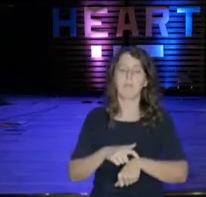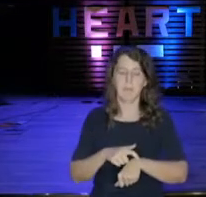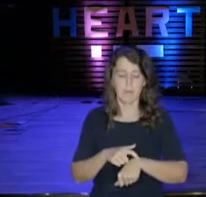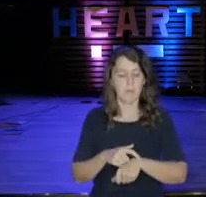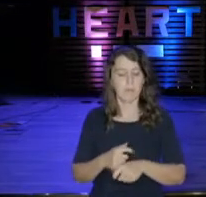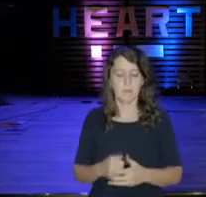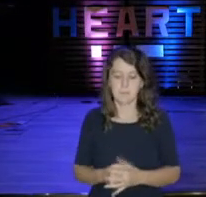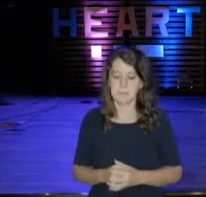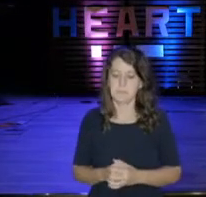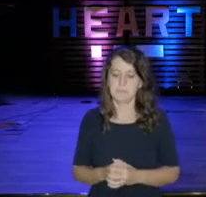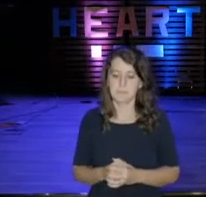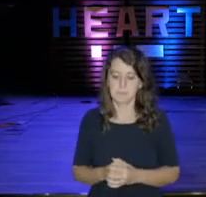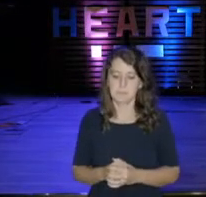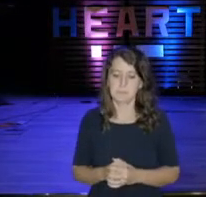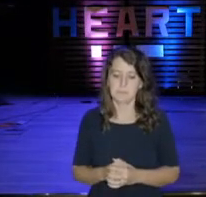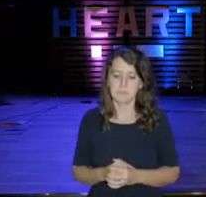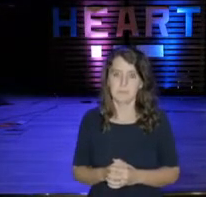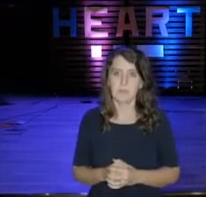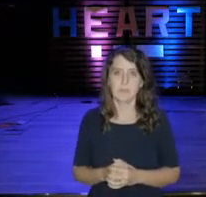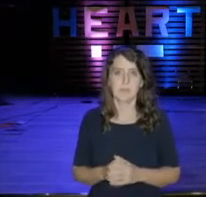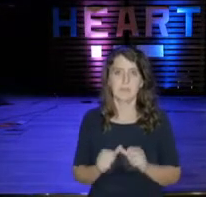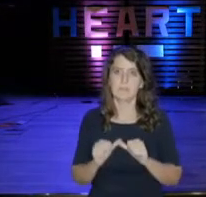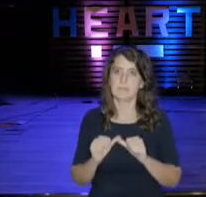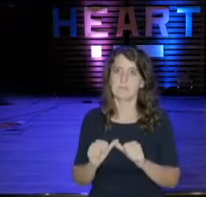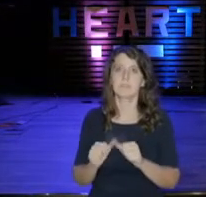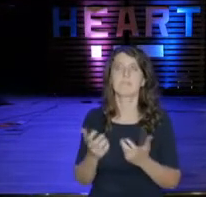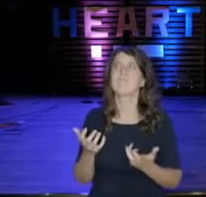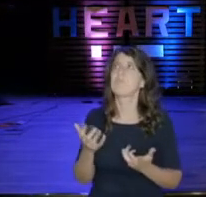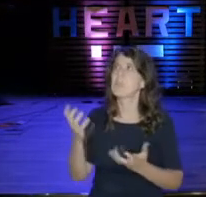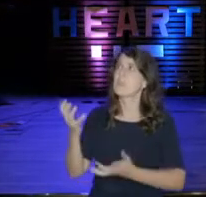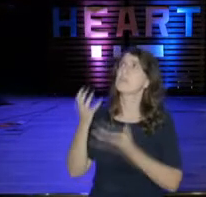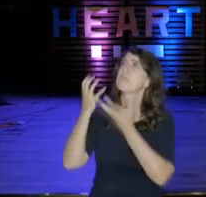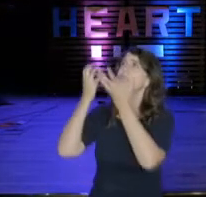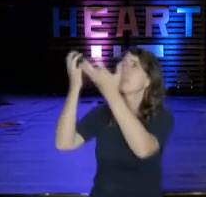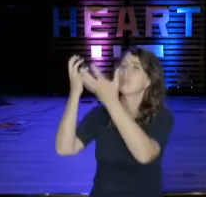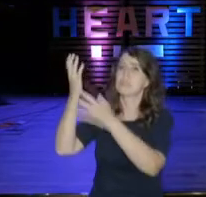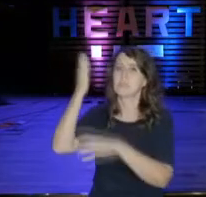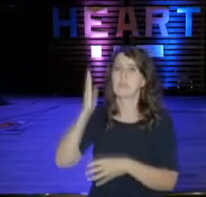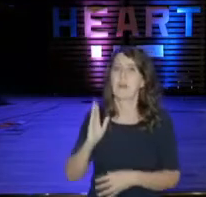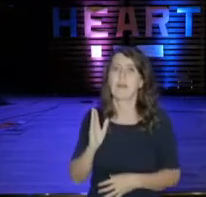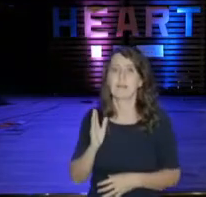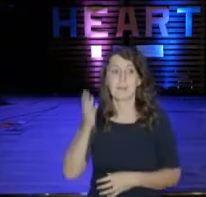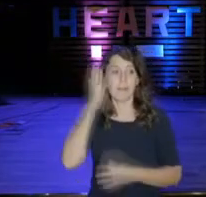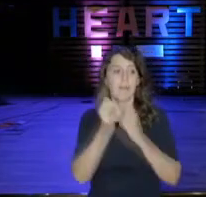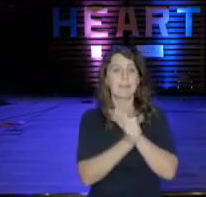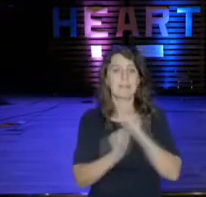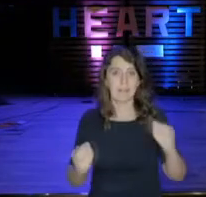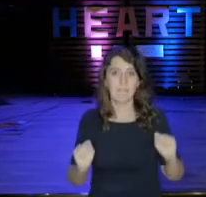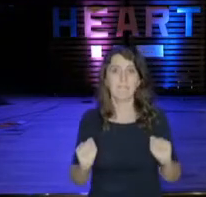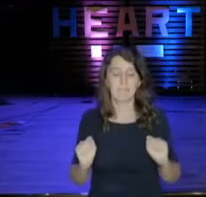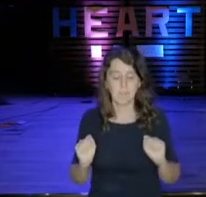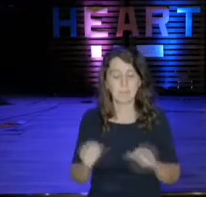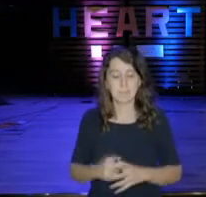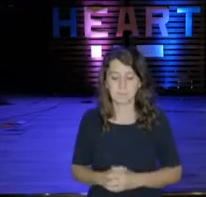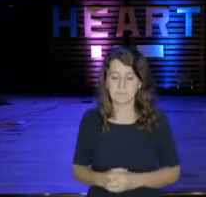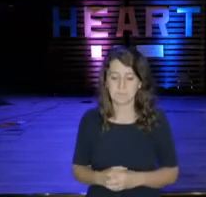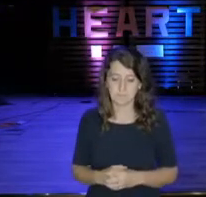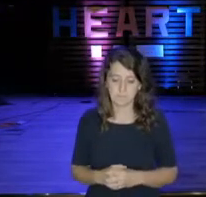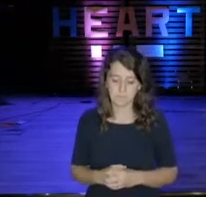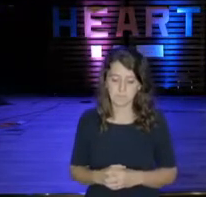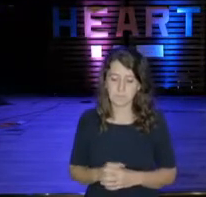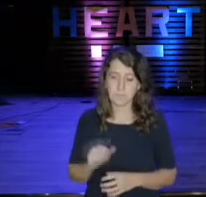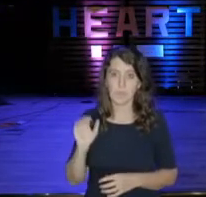years. And she cried out to God. And he saved her. Amen.